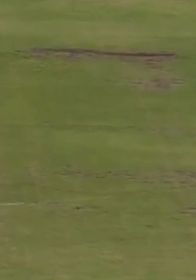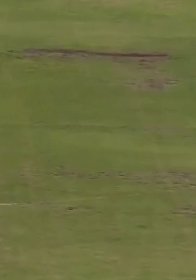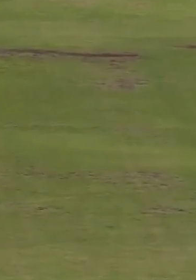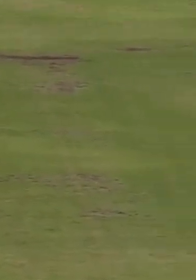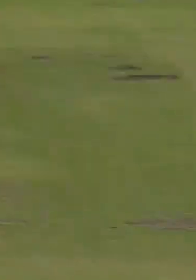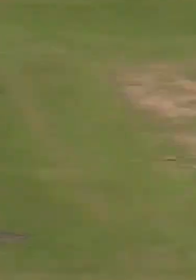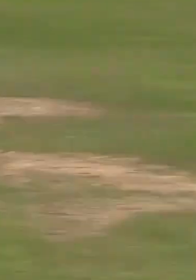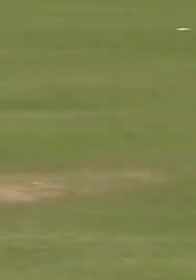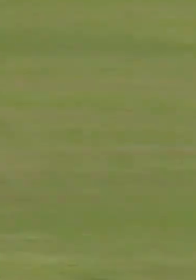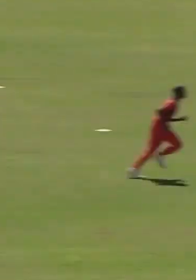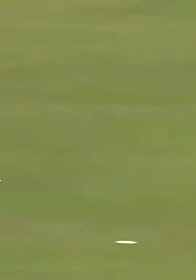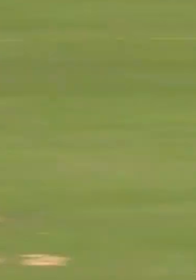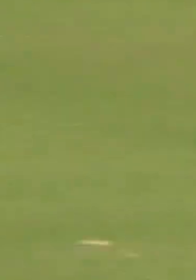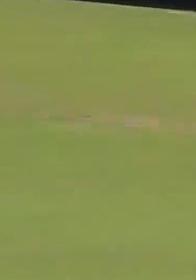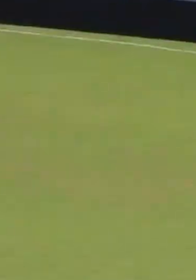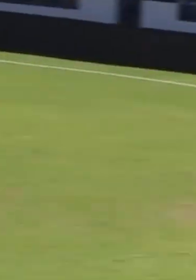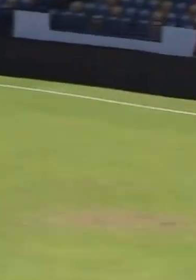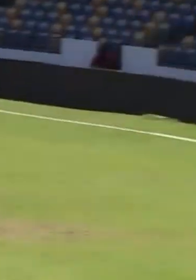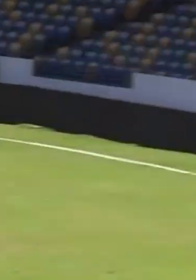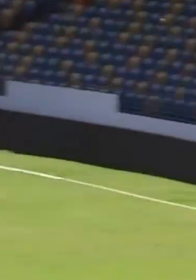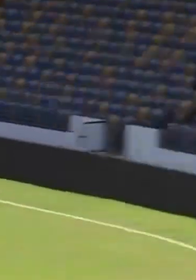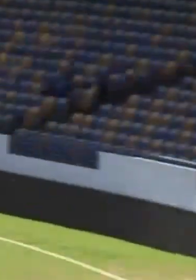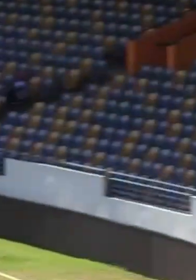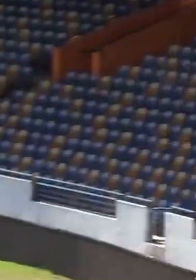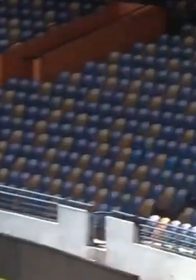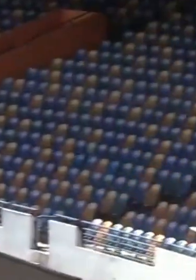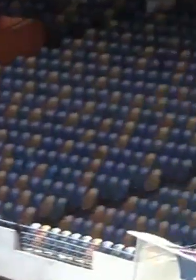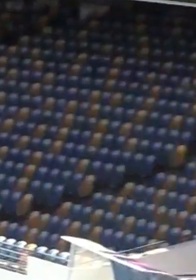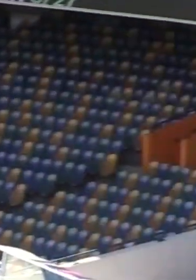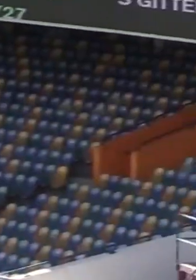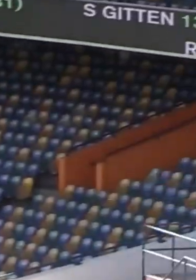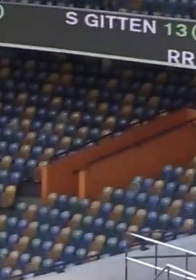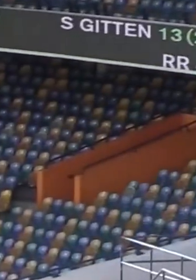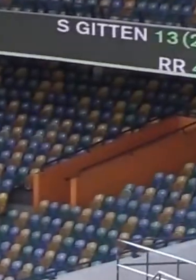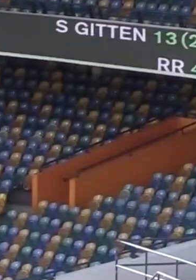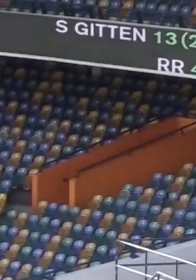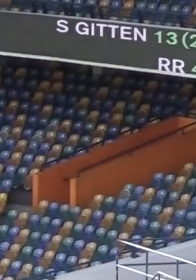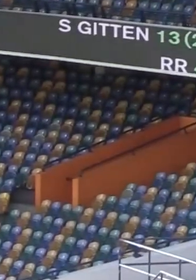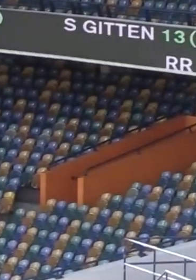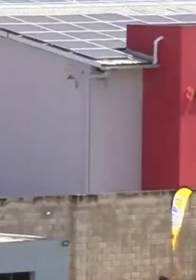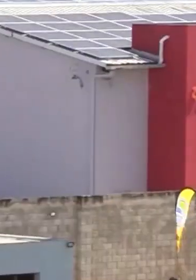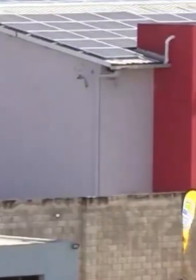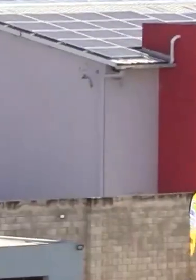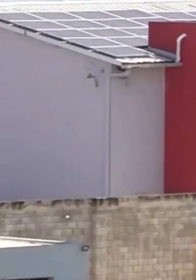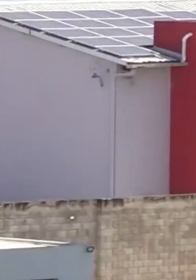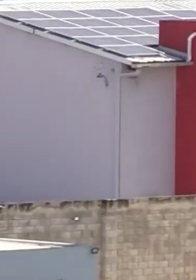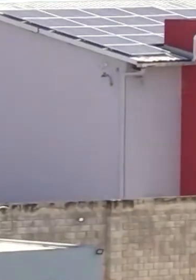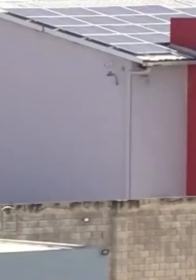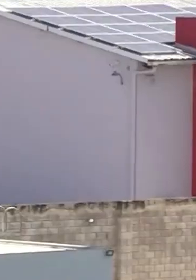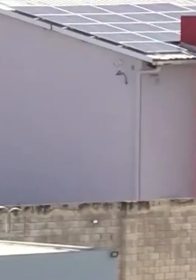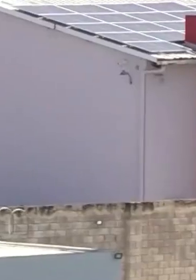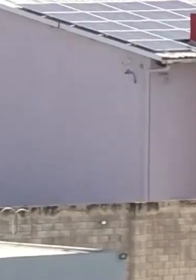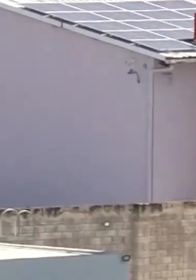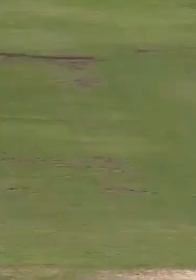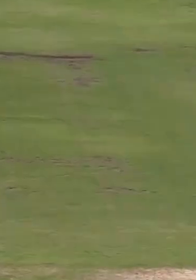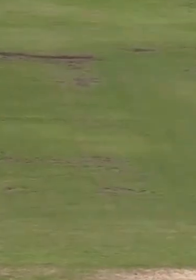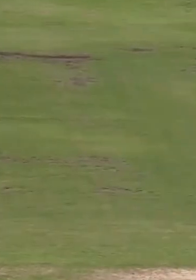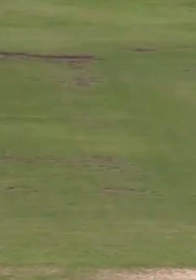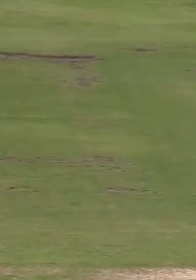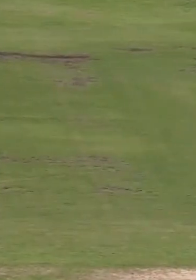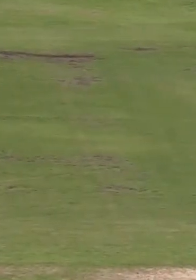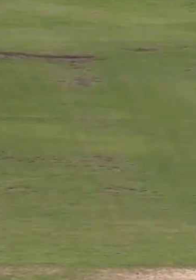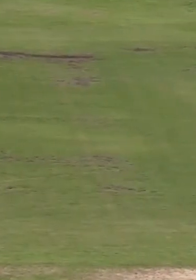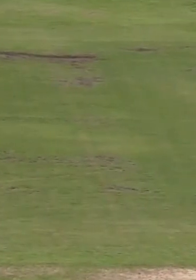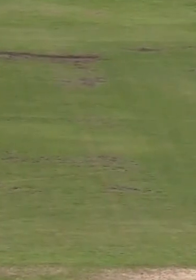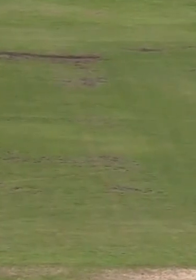the morning. That is pure class. Maximum into the Greenwich and Haynes of Zachary Carrington. Lodge